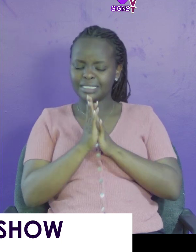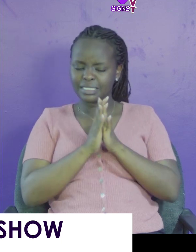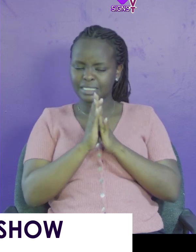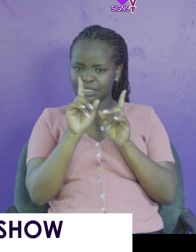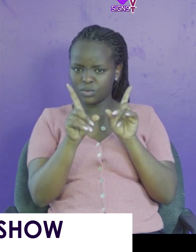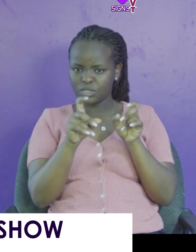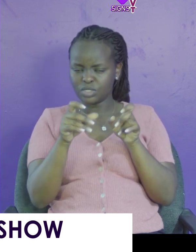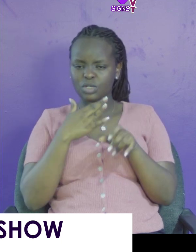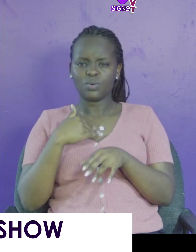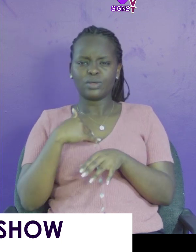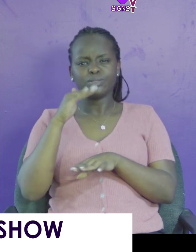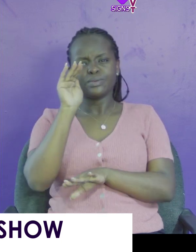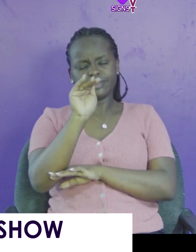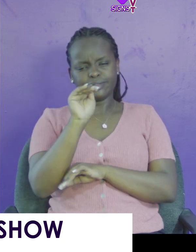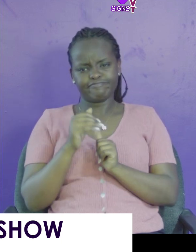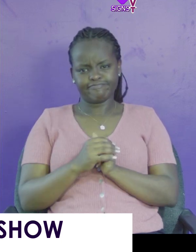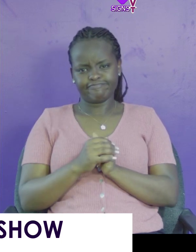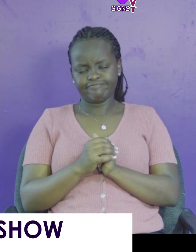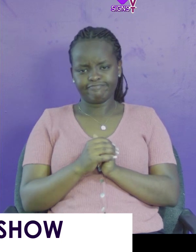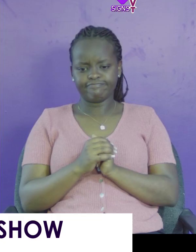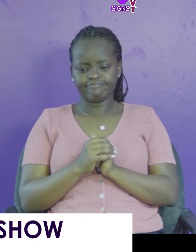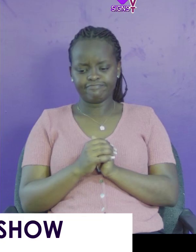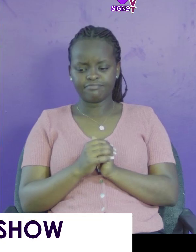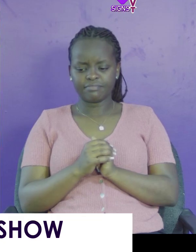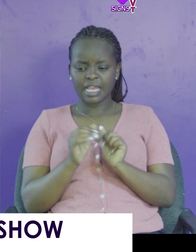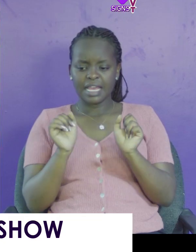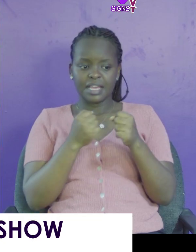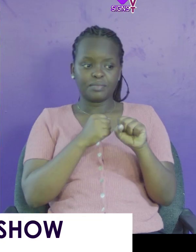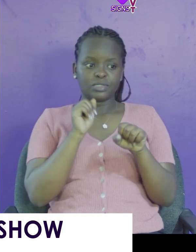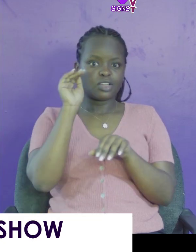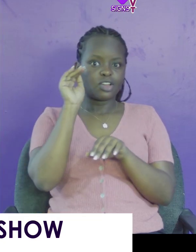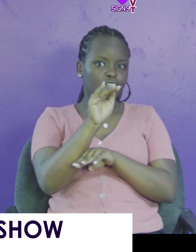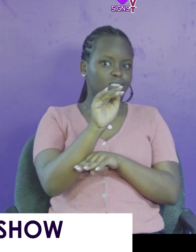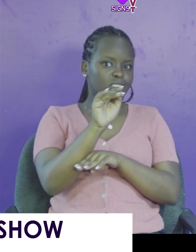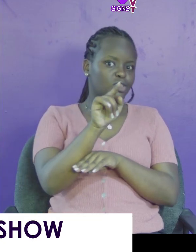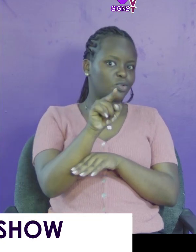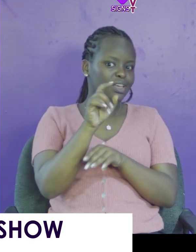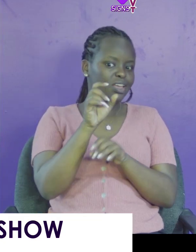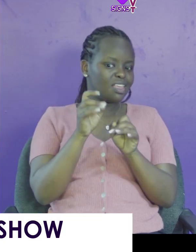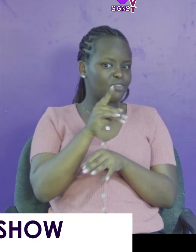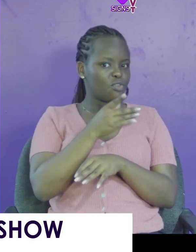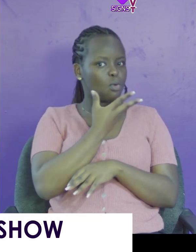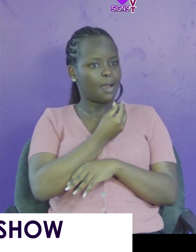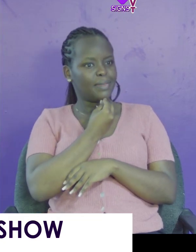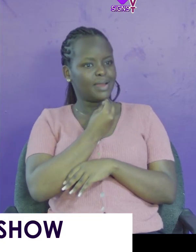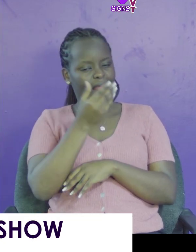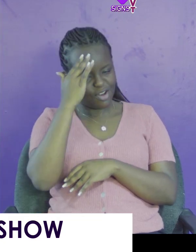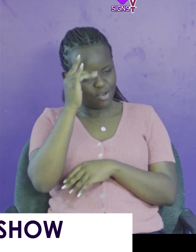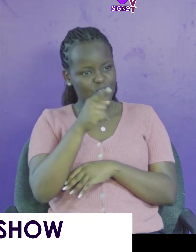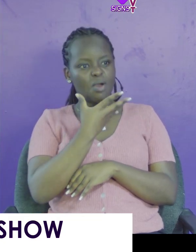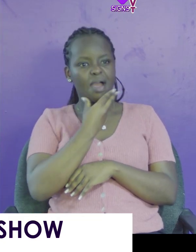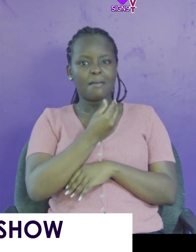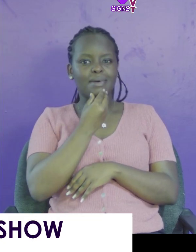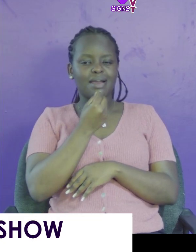Yes. Of course, I can't ask you, are you a man? Because I know you are a man.